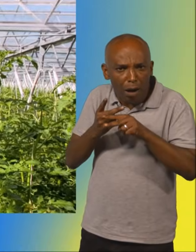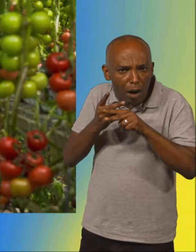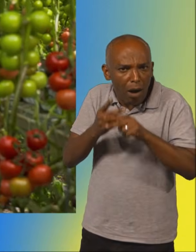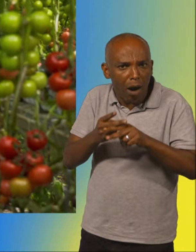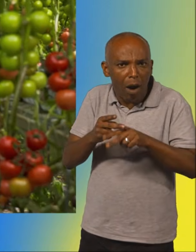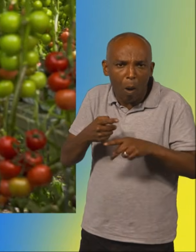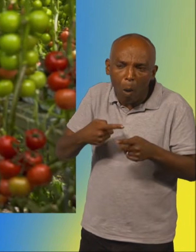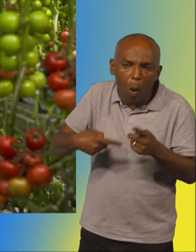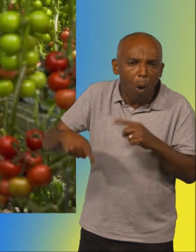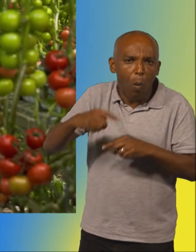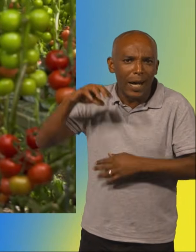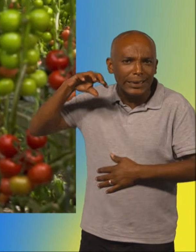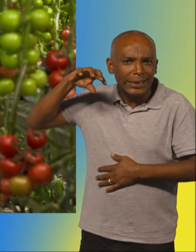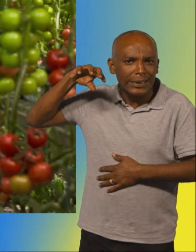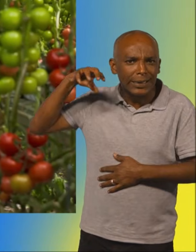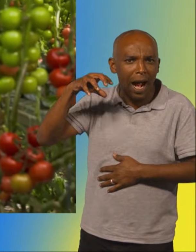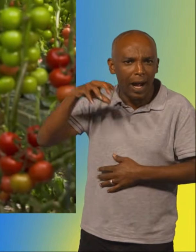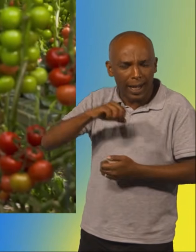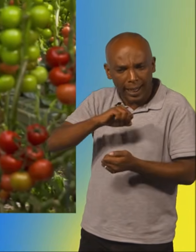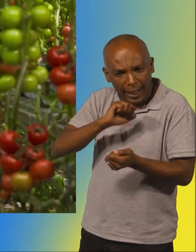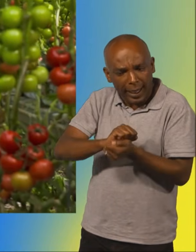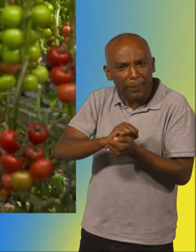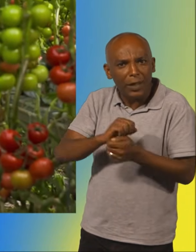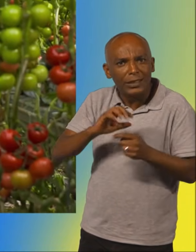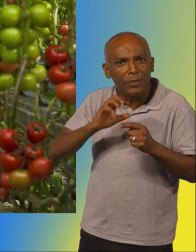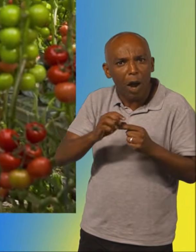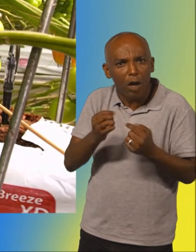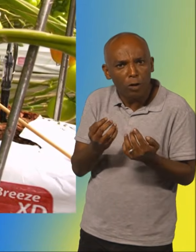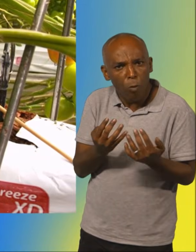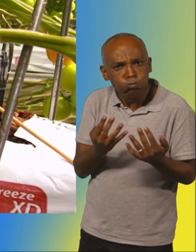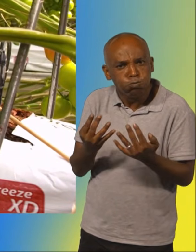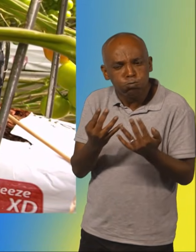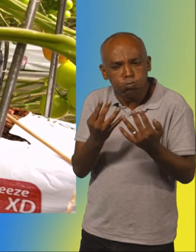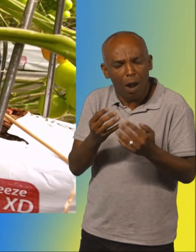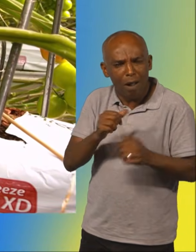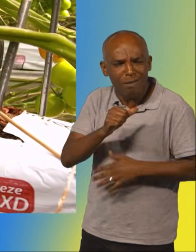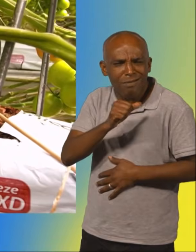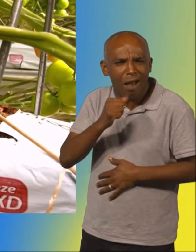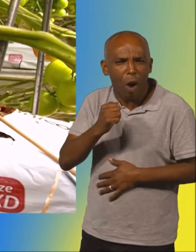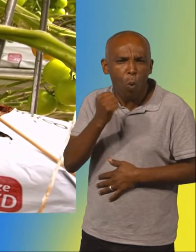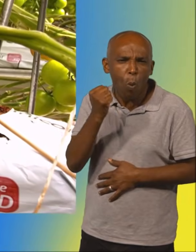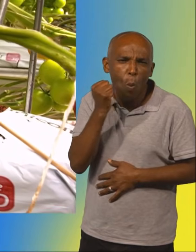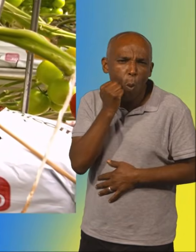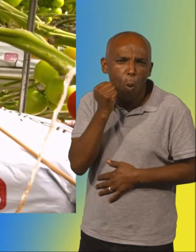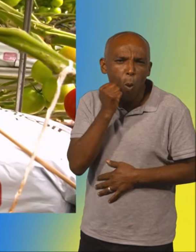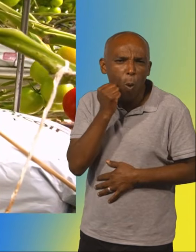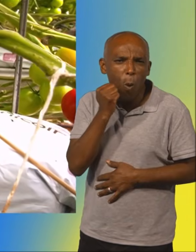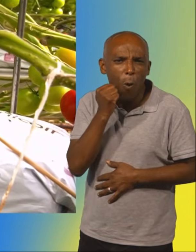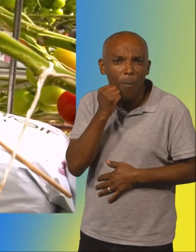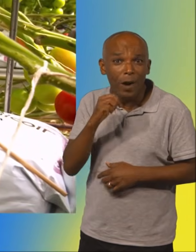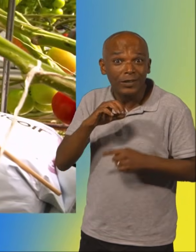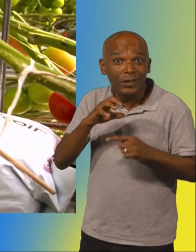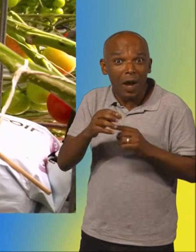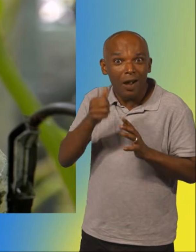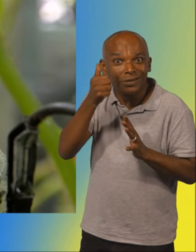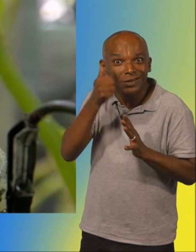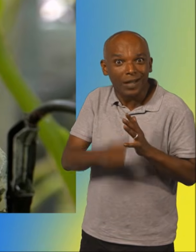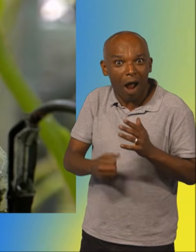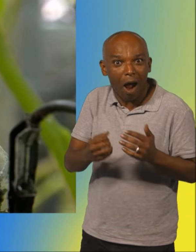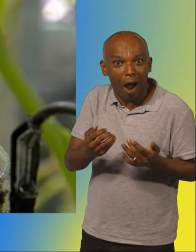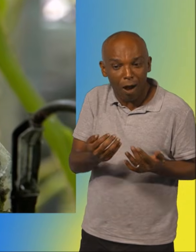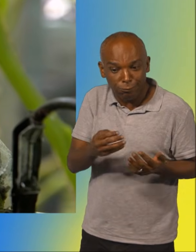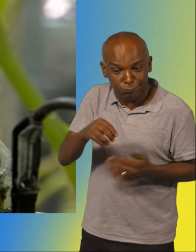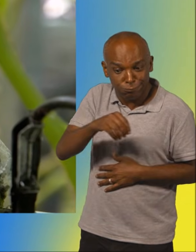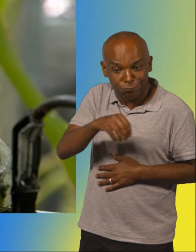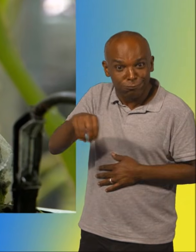the tomatoes nice and warm. The tomatoes start off as seeds and grow into baby